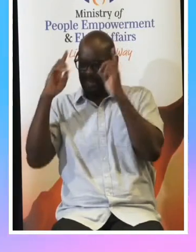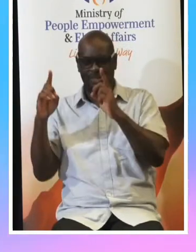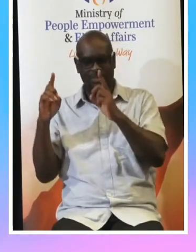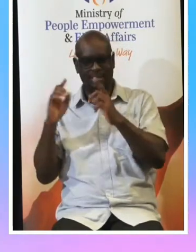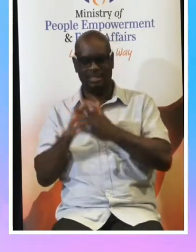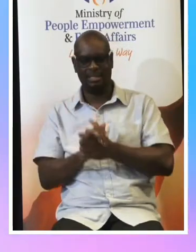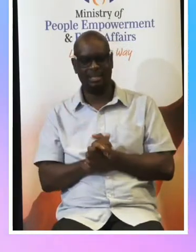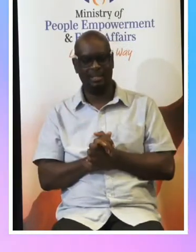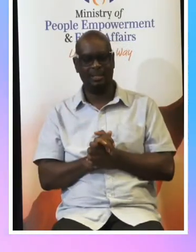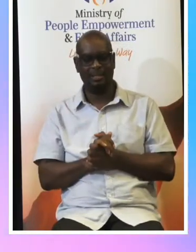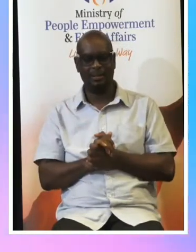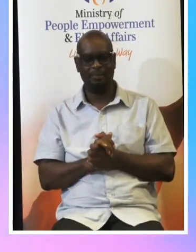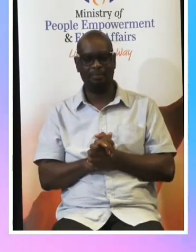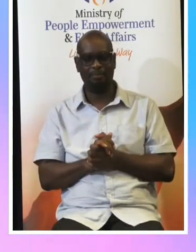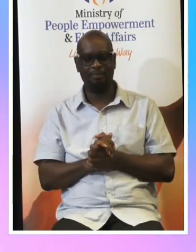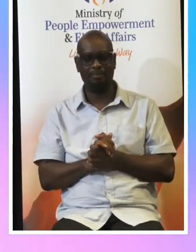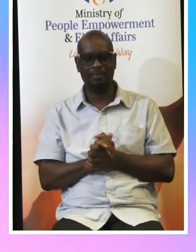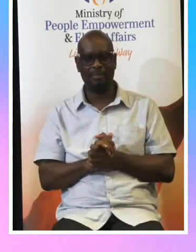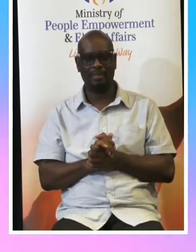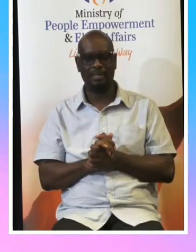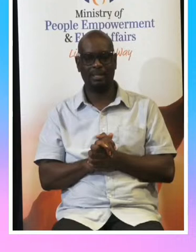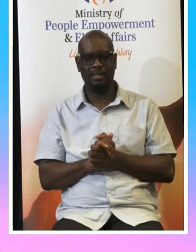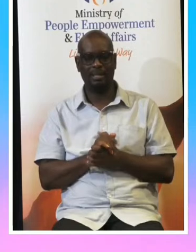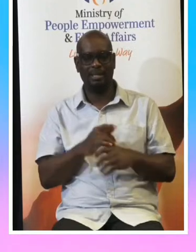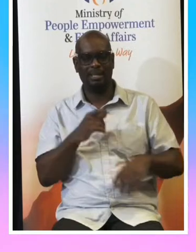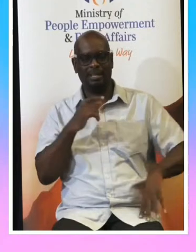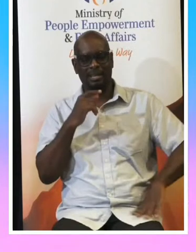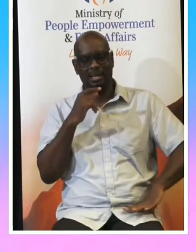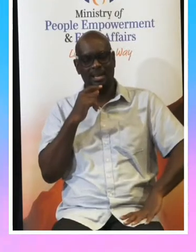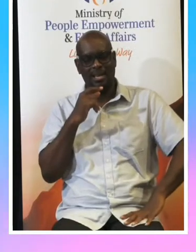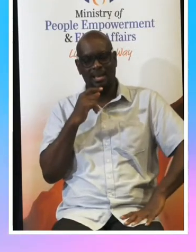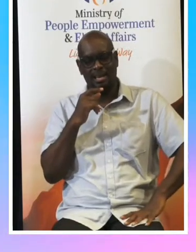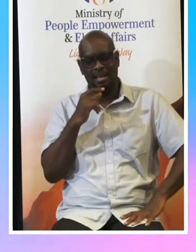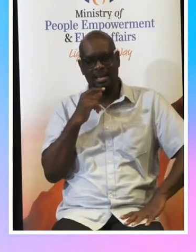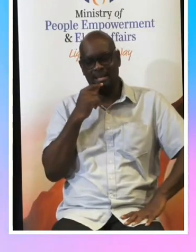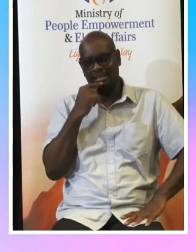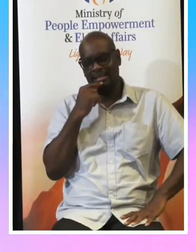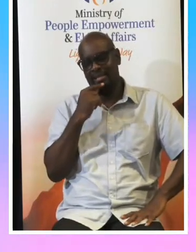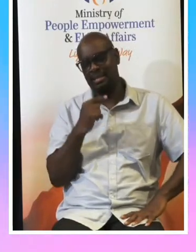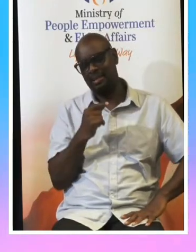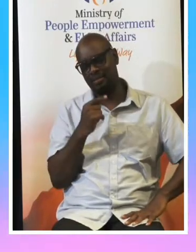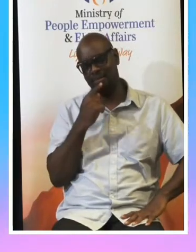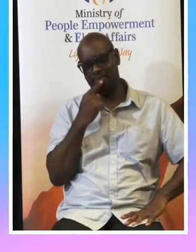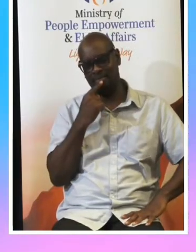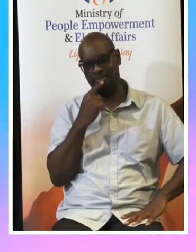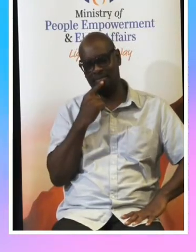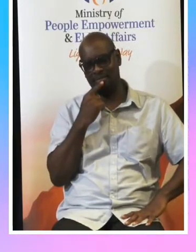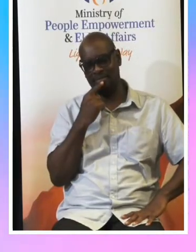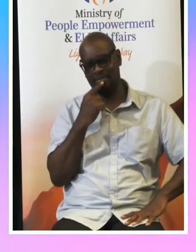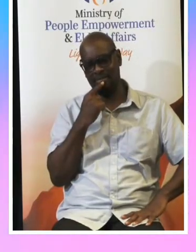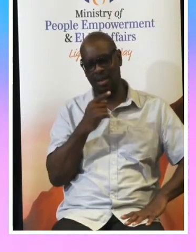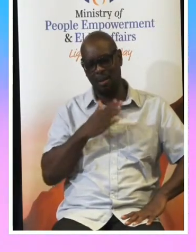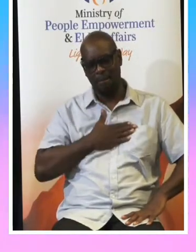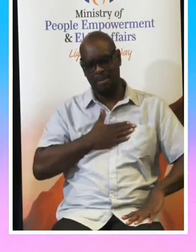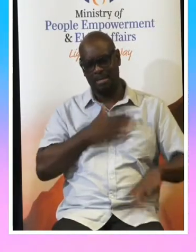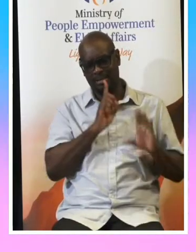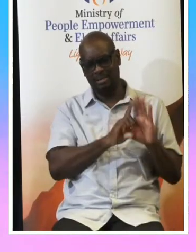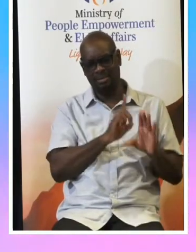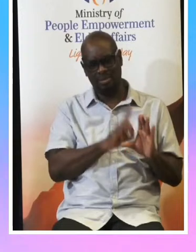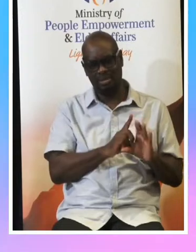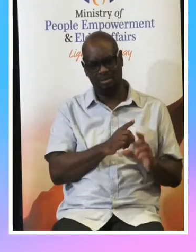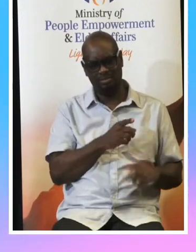I did not belong in a mainstream classroom, even despite evidence of my capacity.